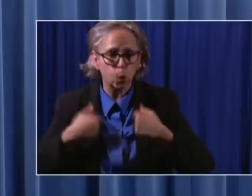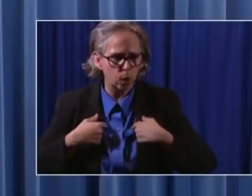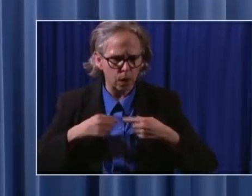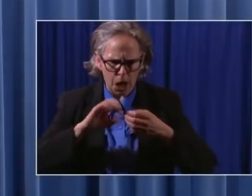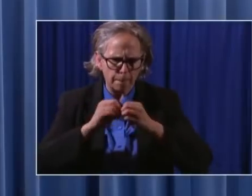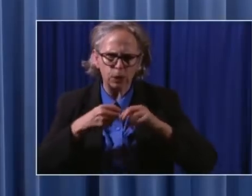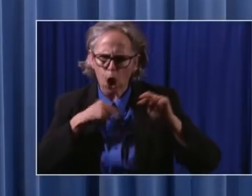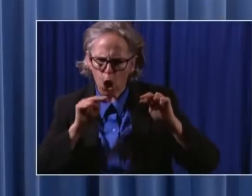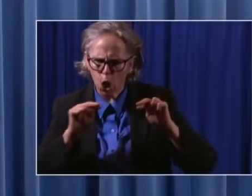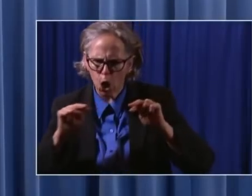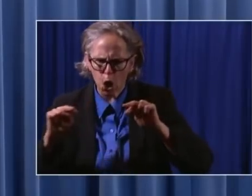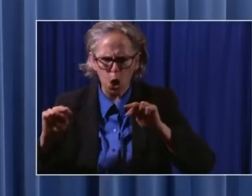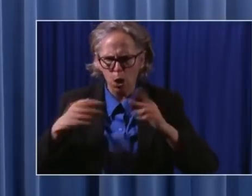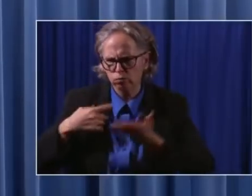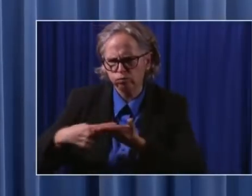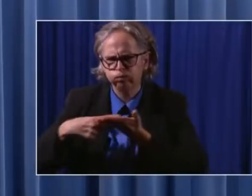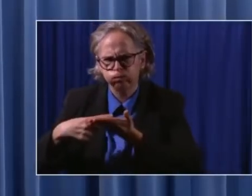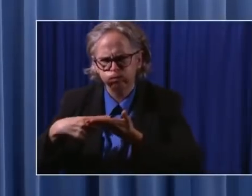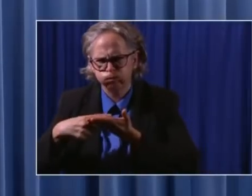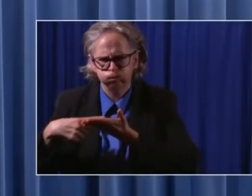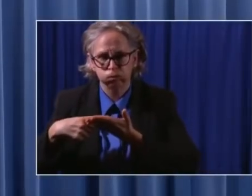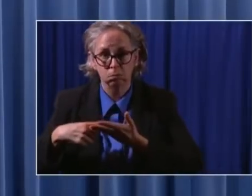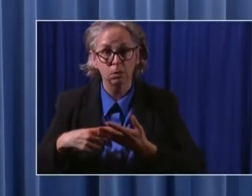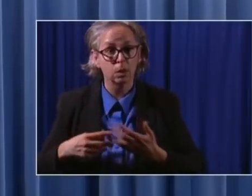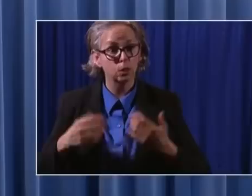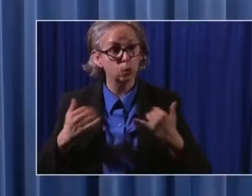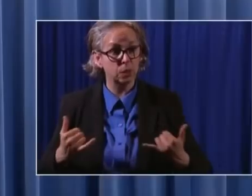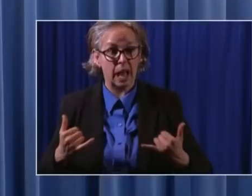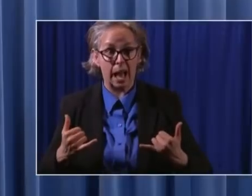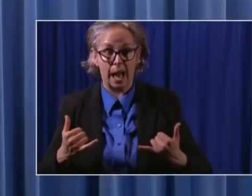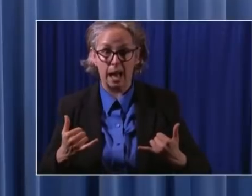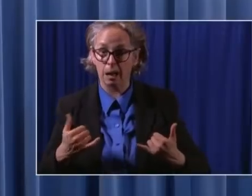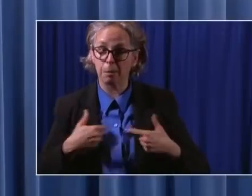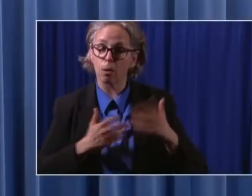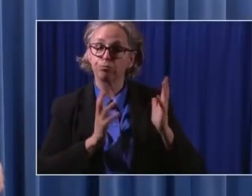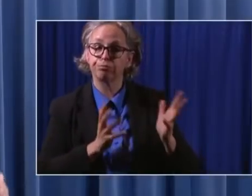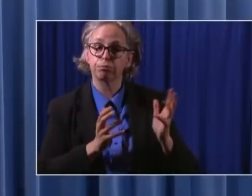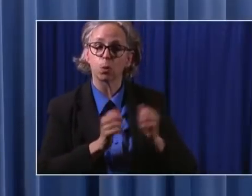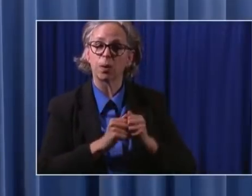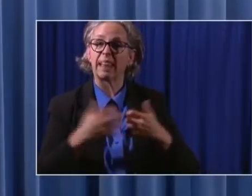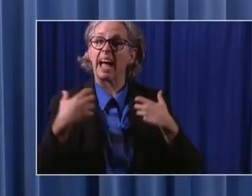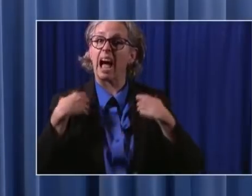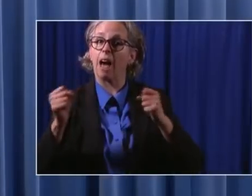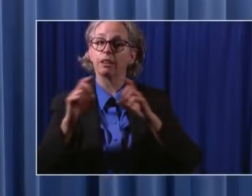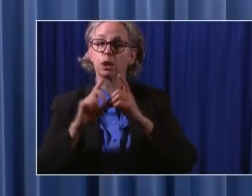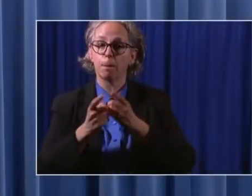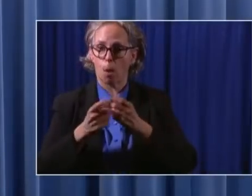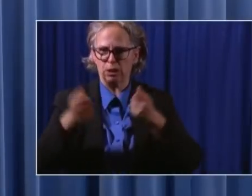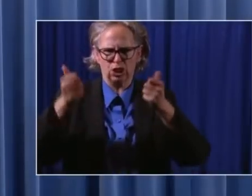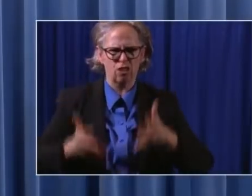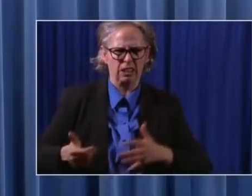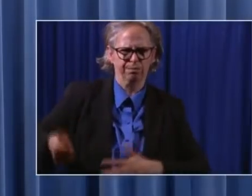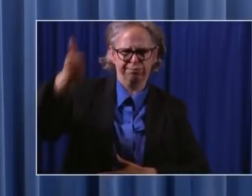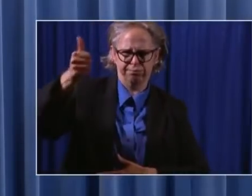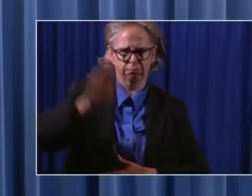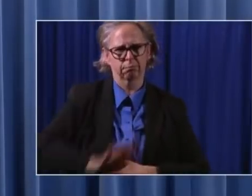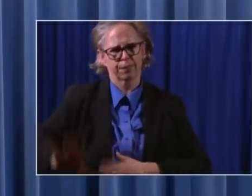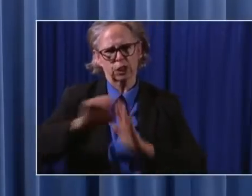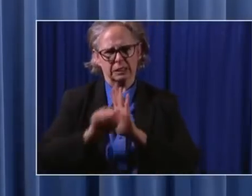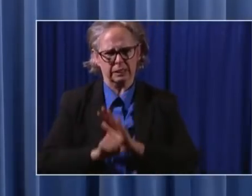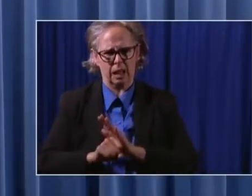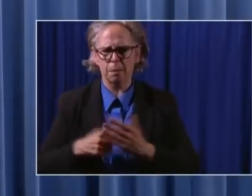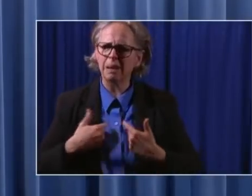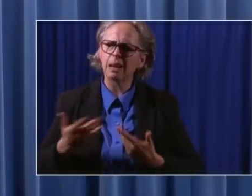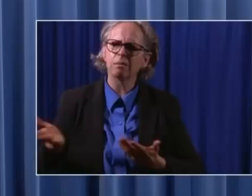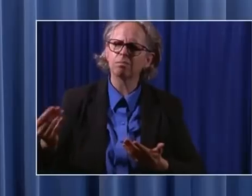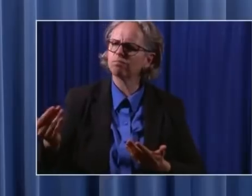good conversation, for example, today on the phone. We had most of the health directors from all over the state, and just asking them, what are you seeing?